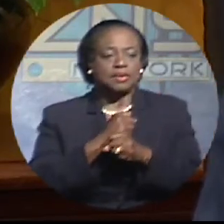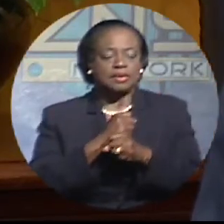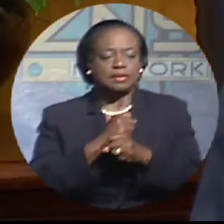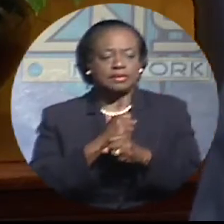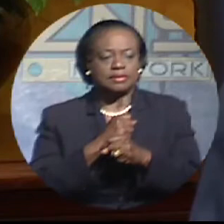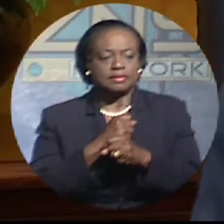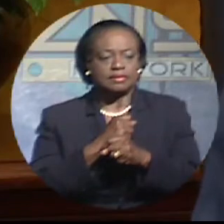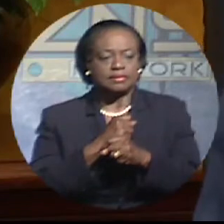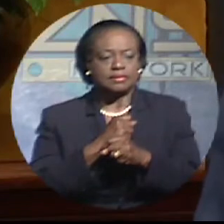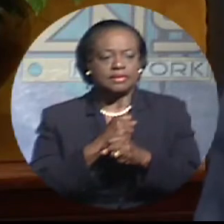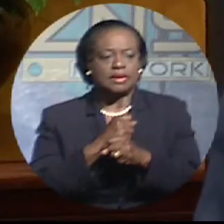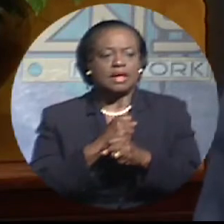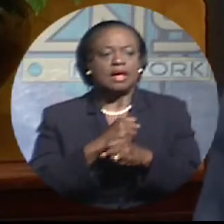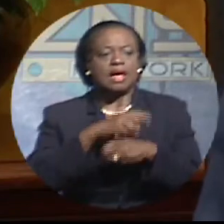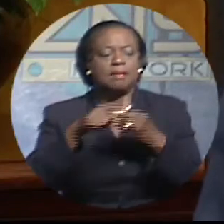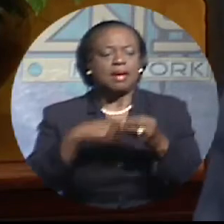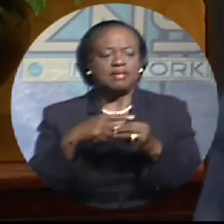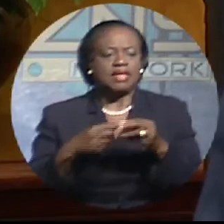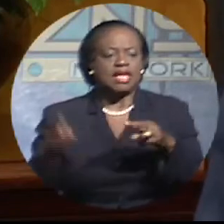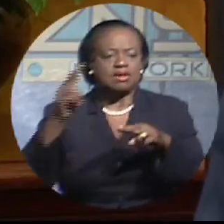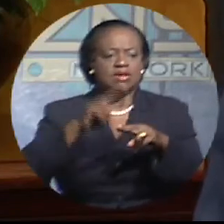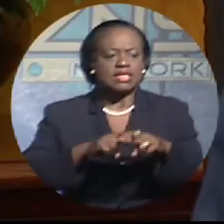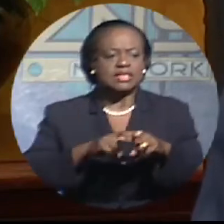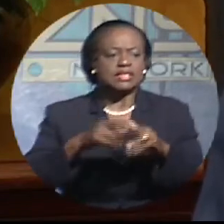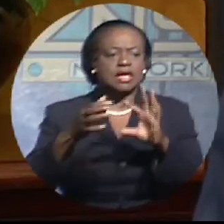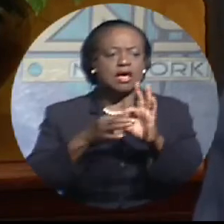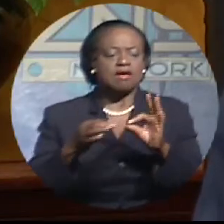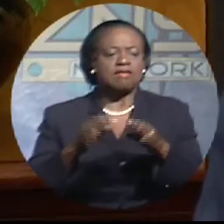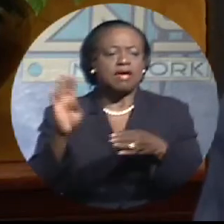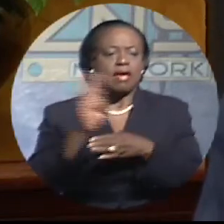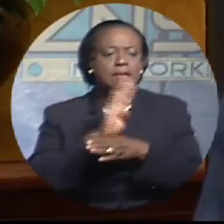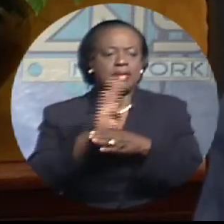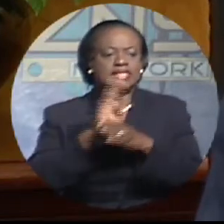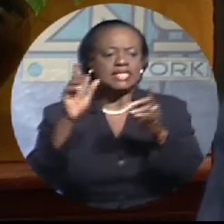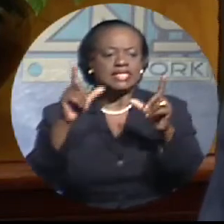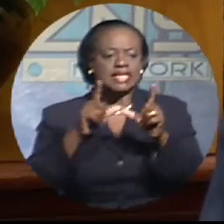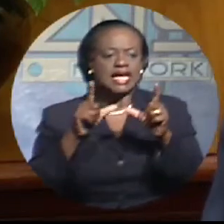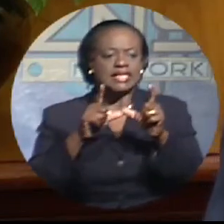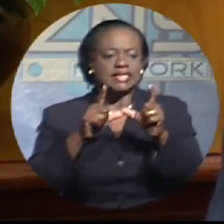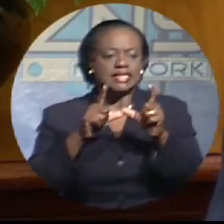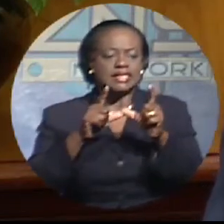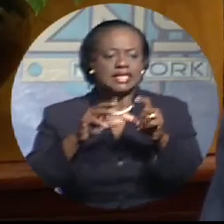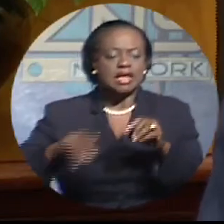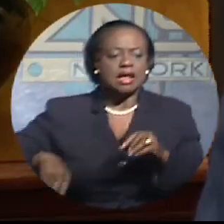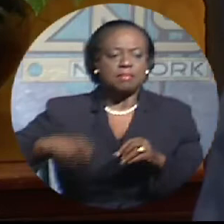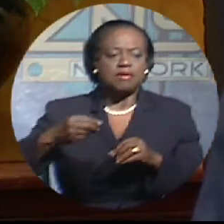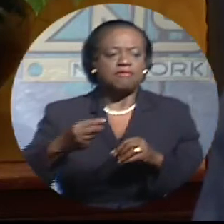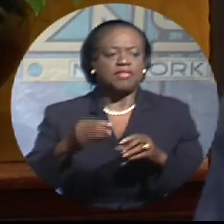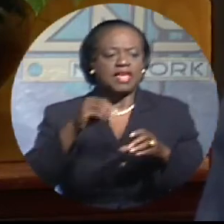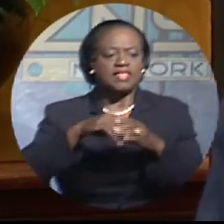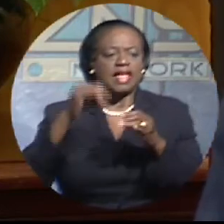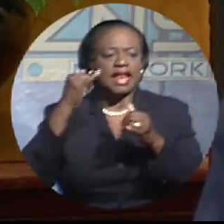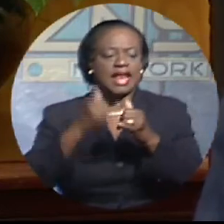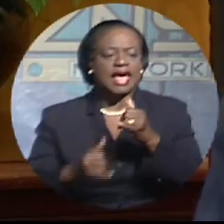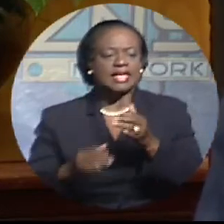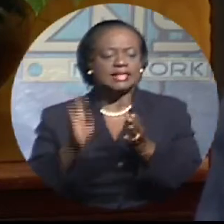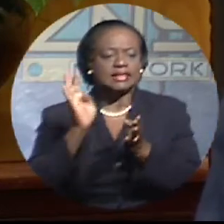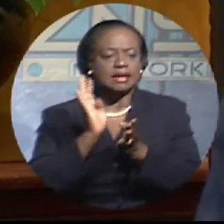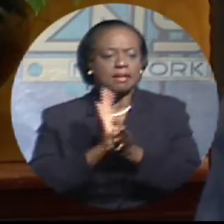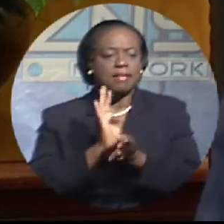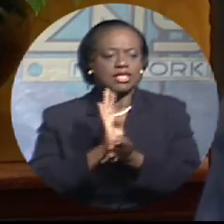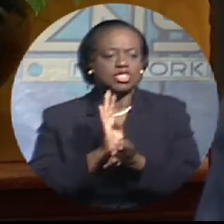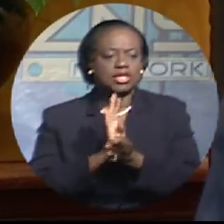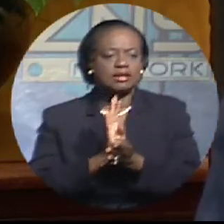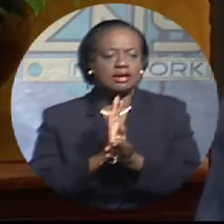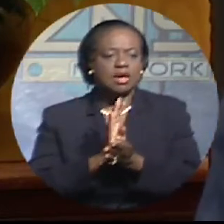of the increase in business license fees that were put in force in the last budget, and we've just paid almost an additional